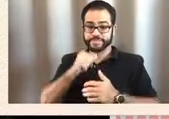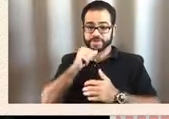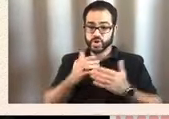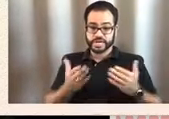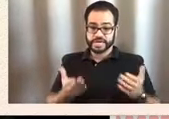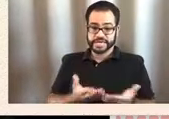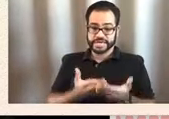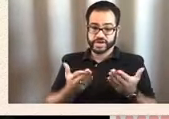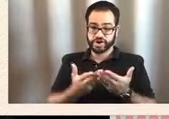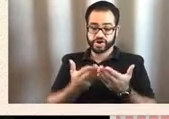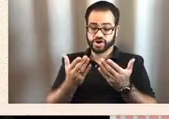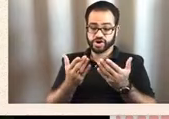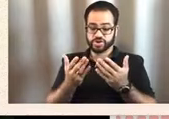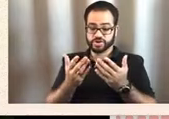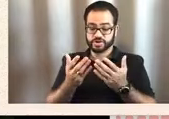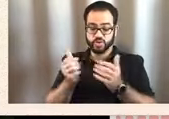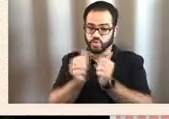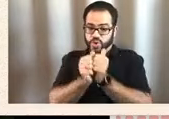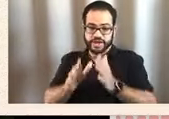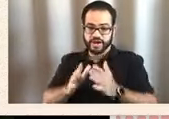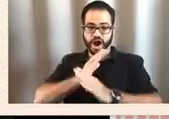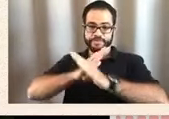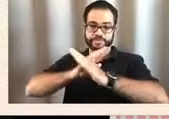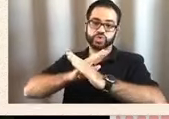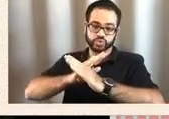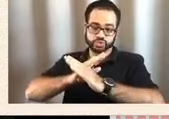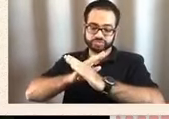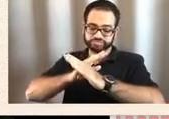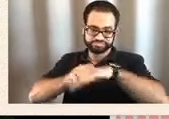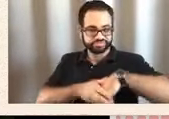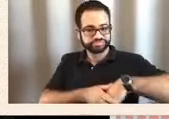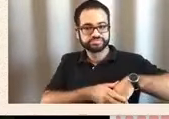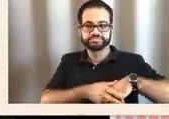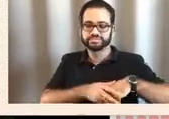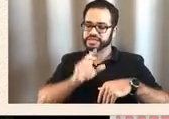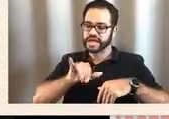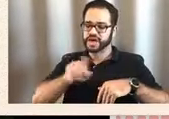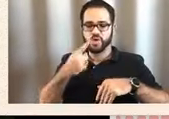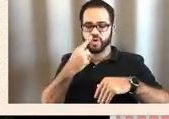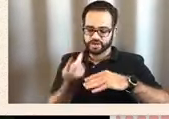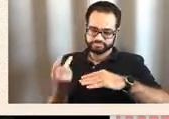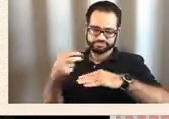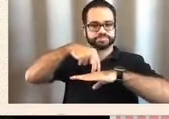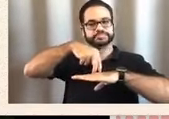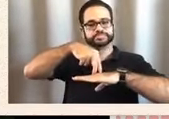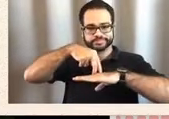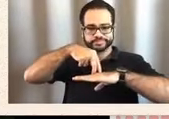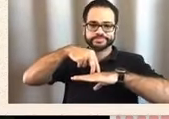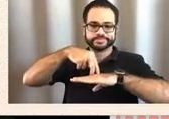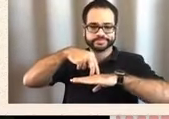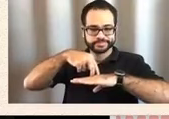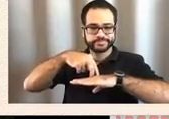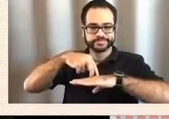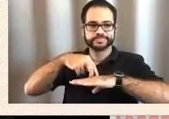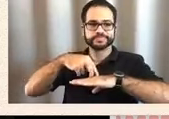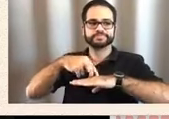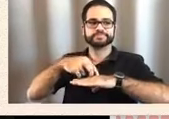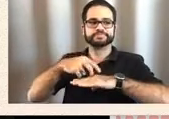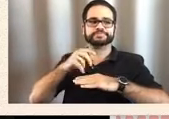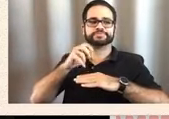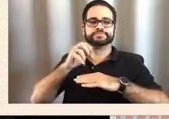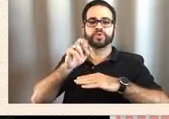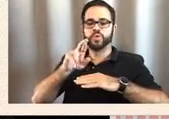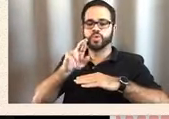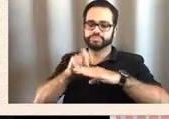obstacles. Obstacles are just a platform or the diving board